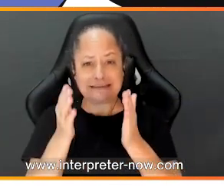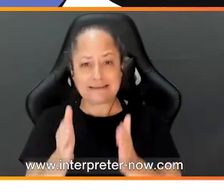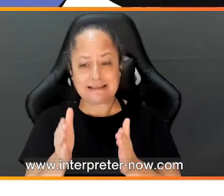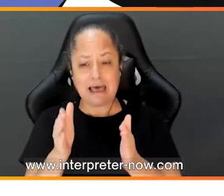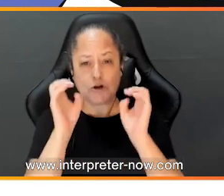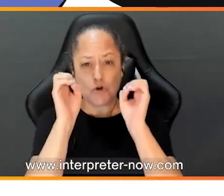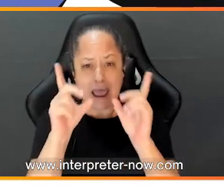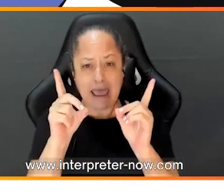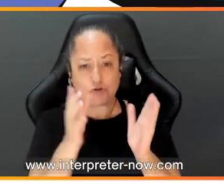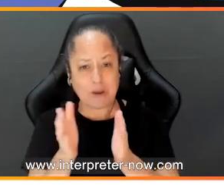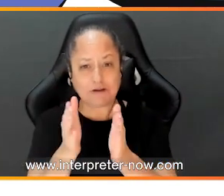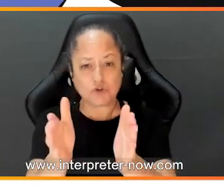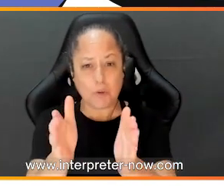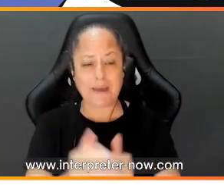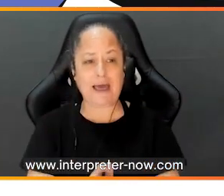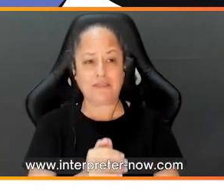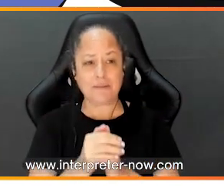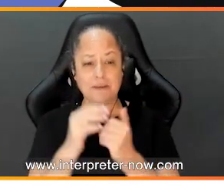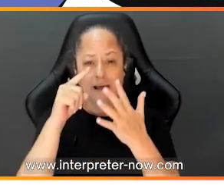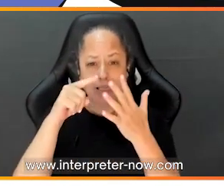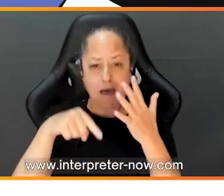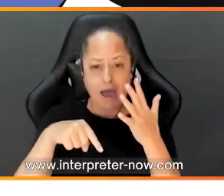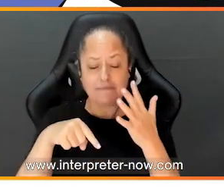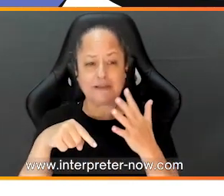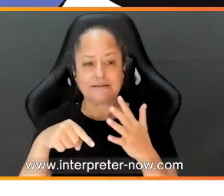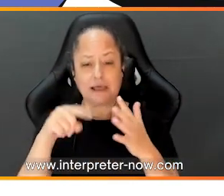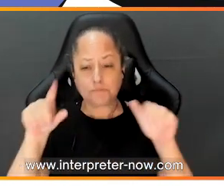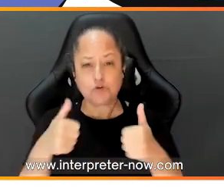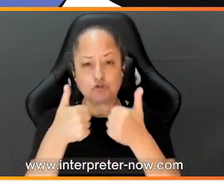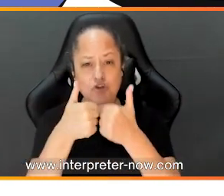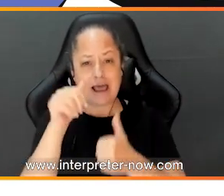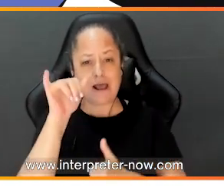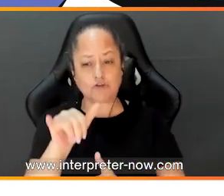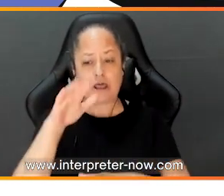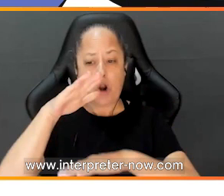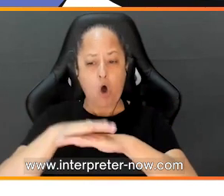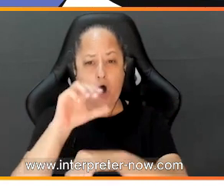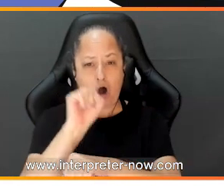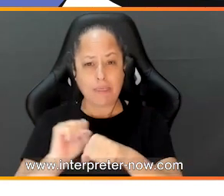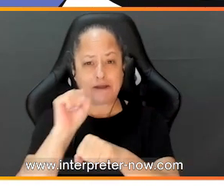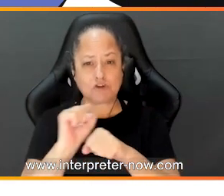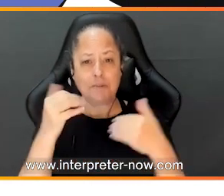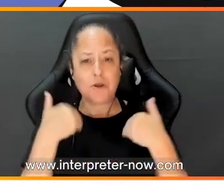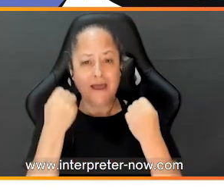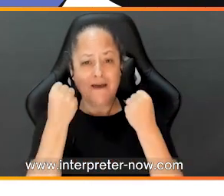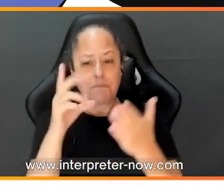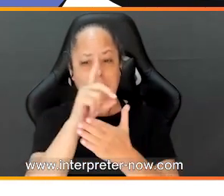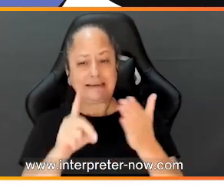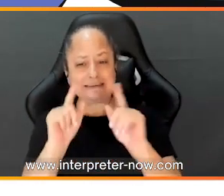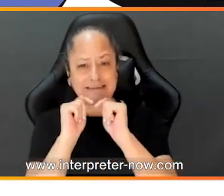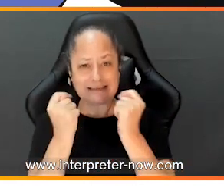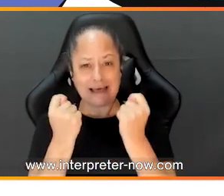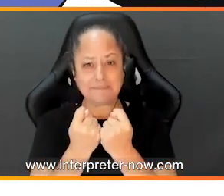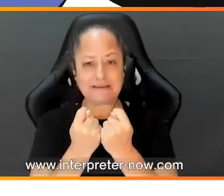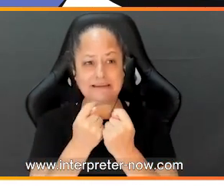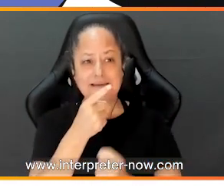an engineer, a data scientist, if you're involved in some sort of way in the design or the development of a solution